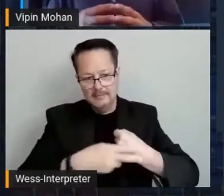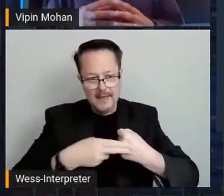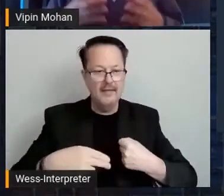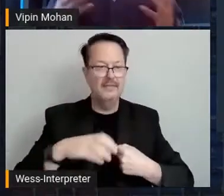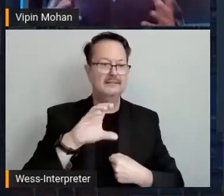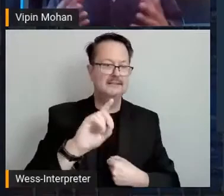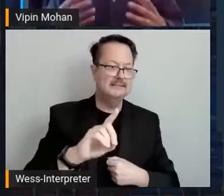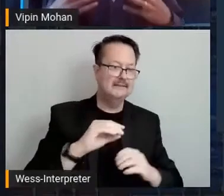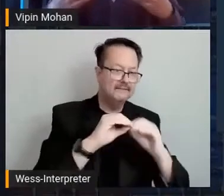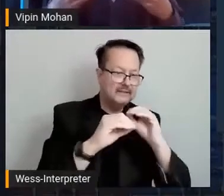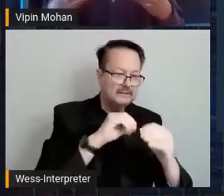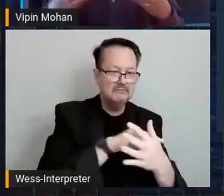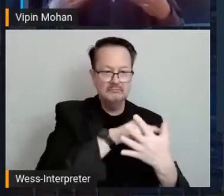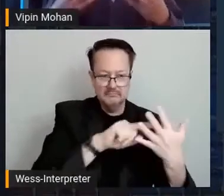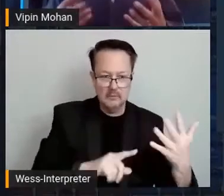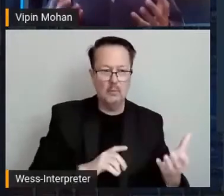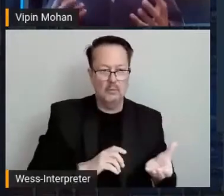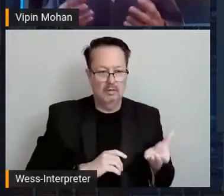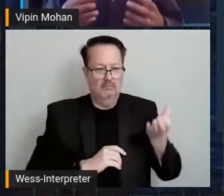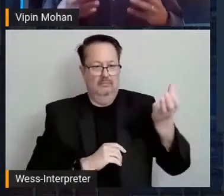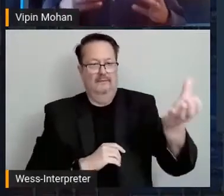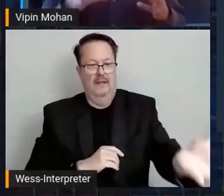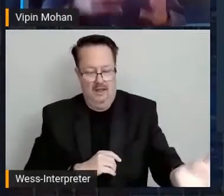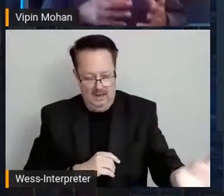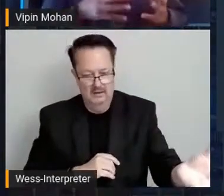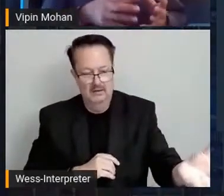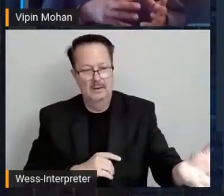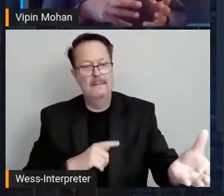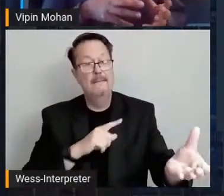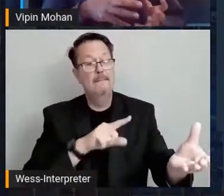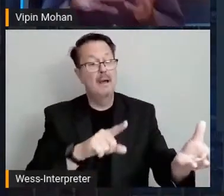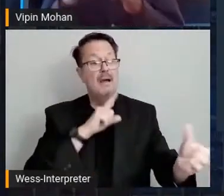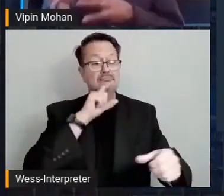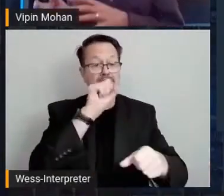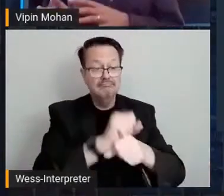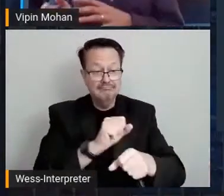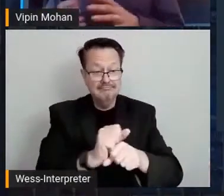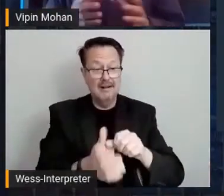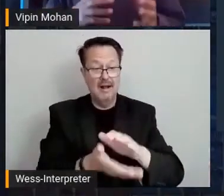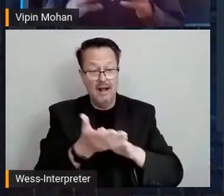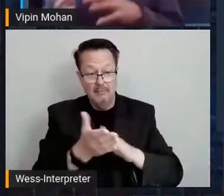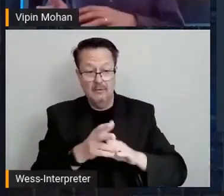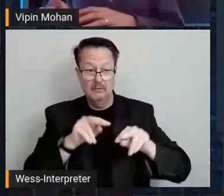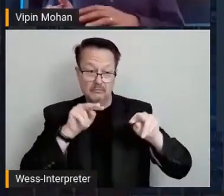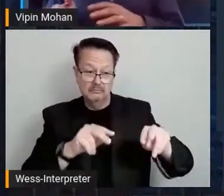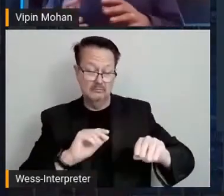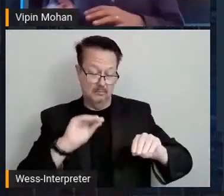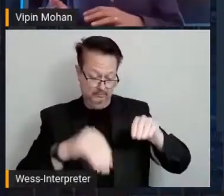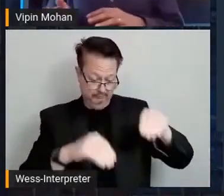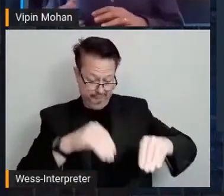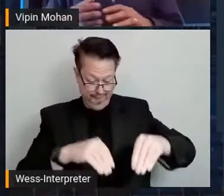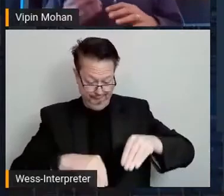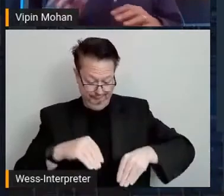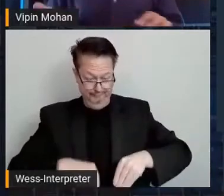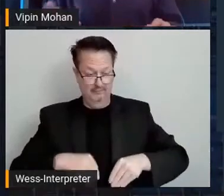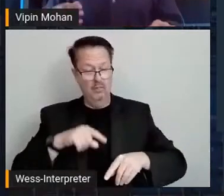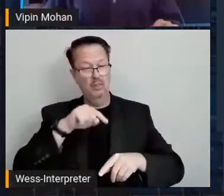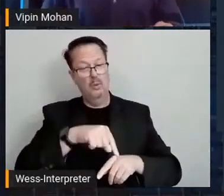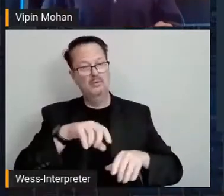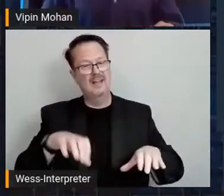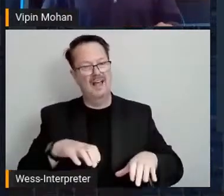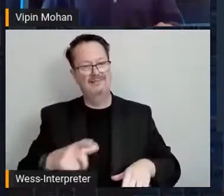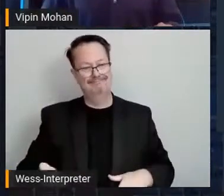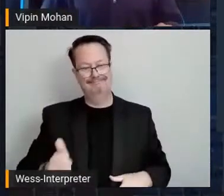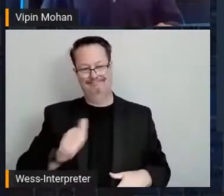fixes, all of that we will provide. But the actual act of operationalizing those and installing those patches is up to the